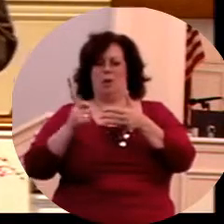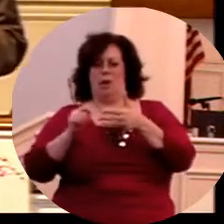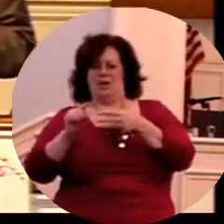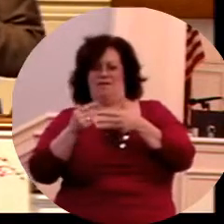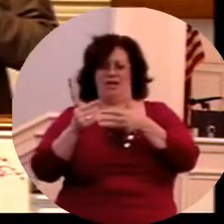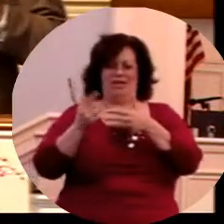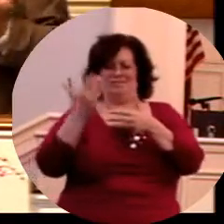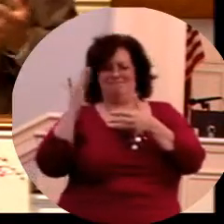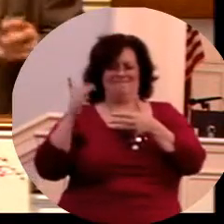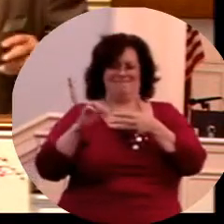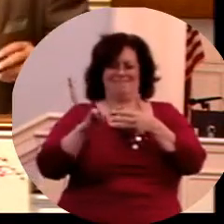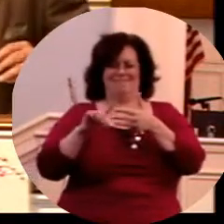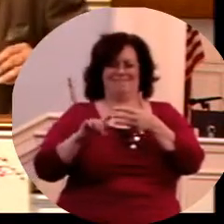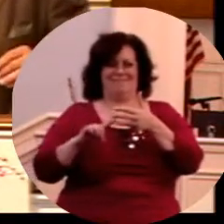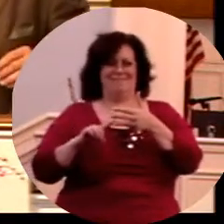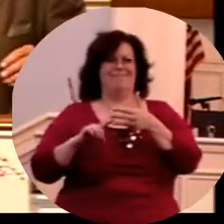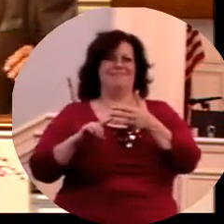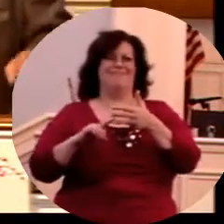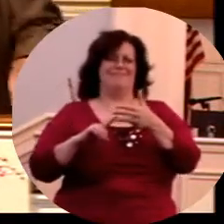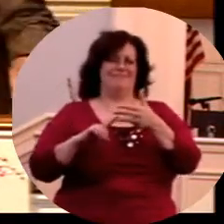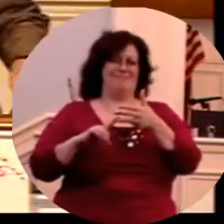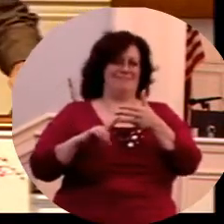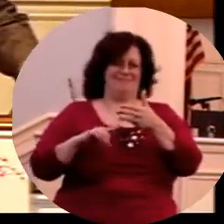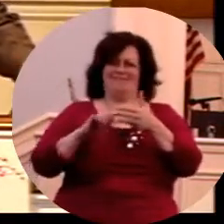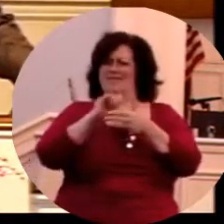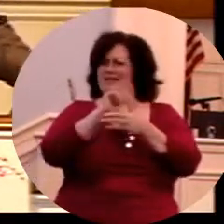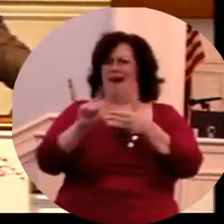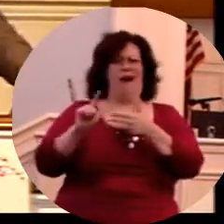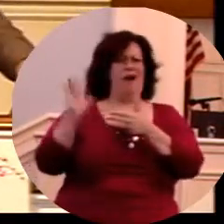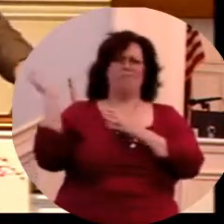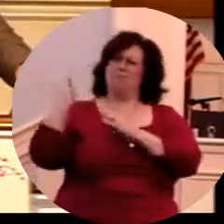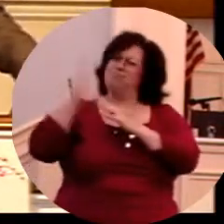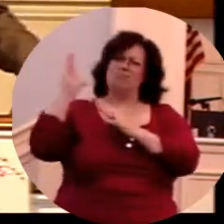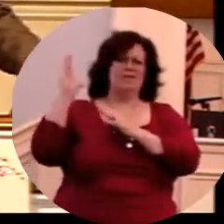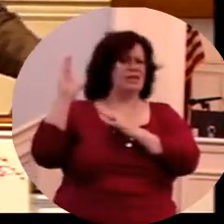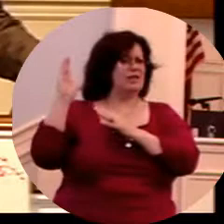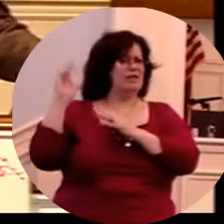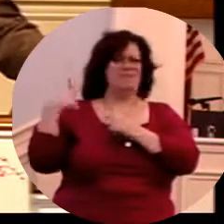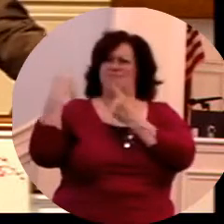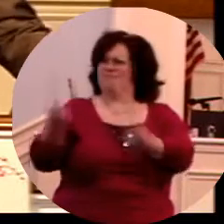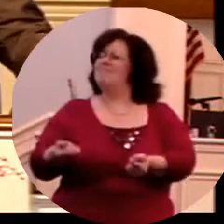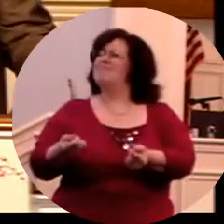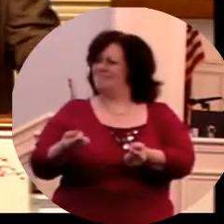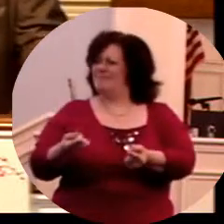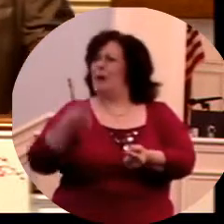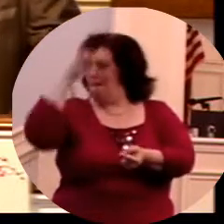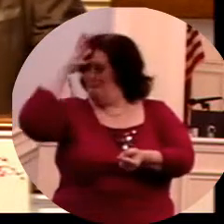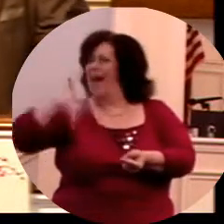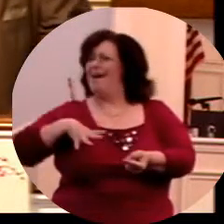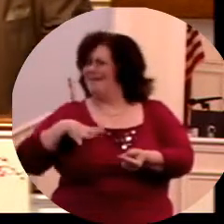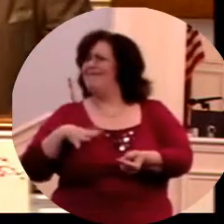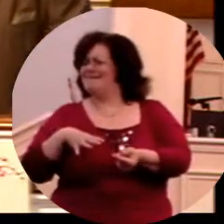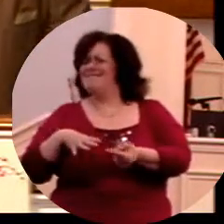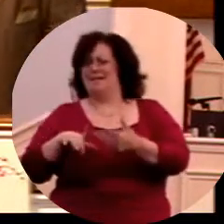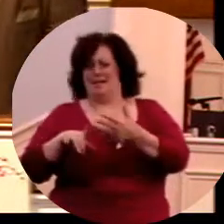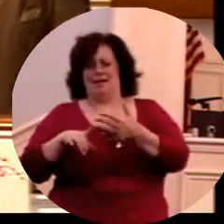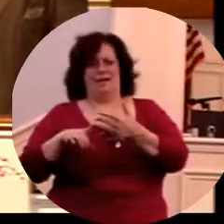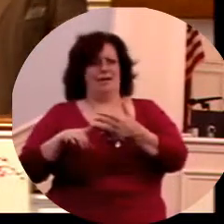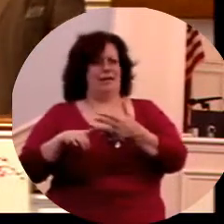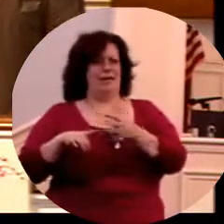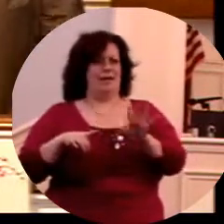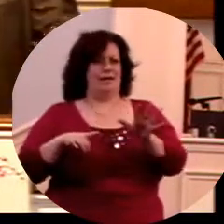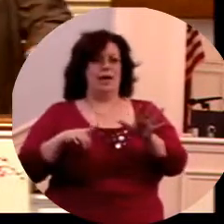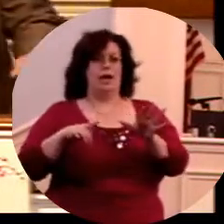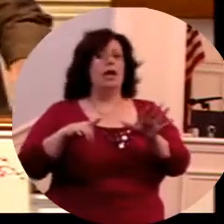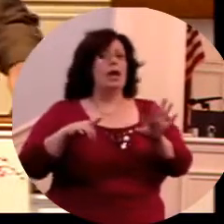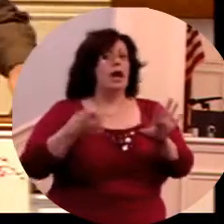be, the order would be in the next three greatest men all time in world history. And by the way,